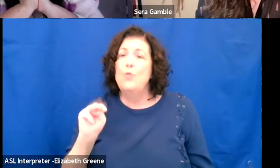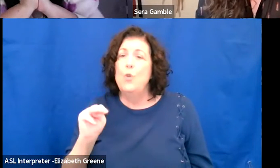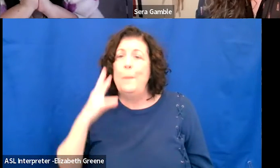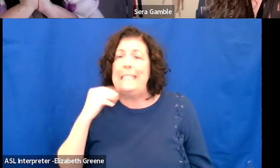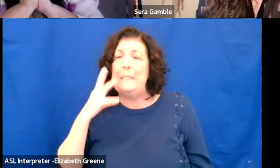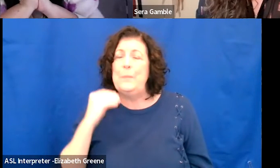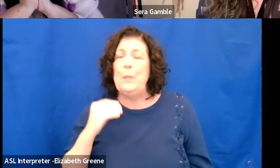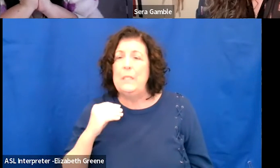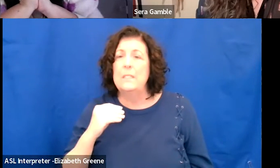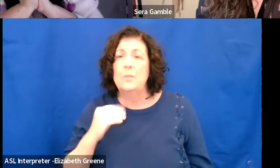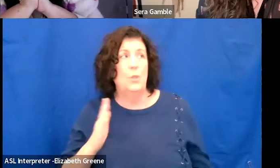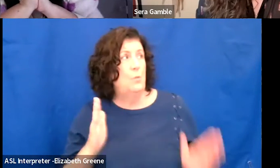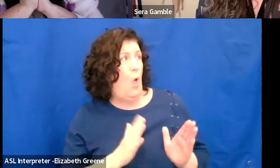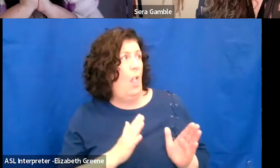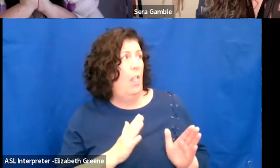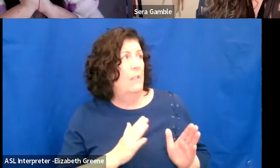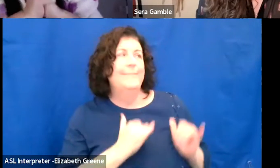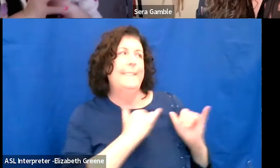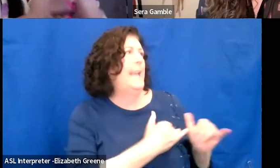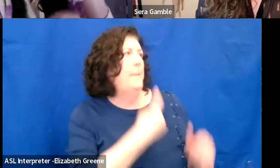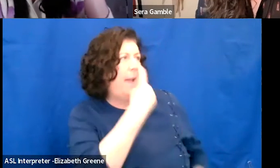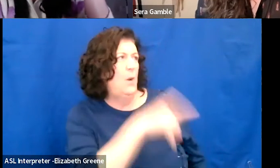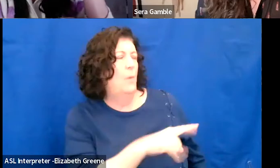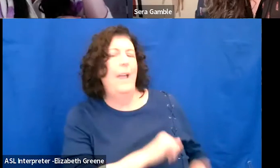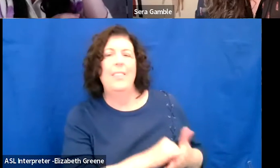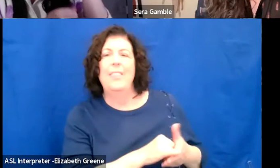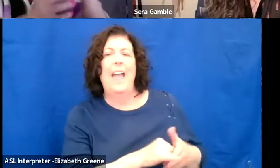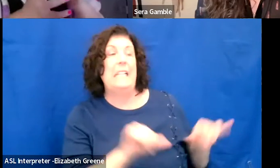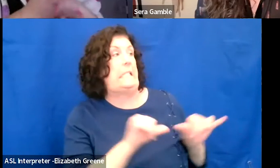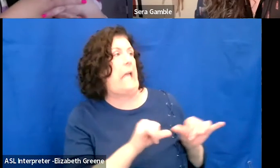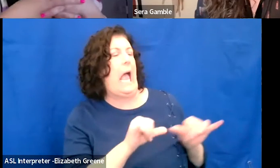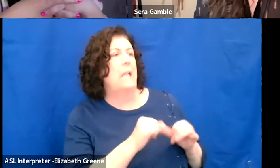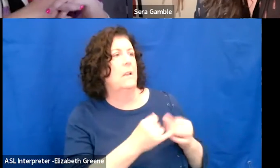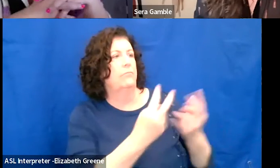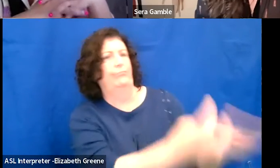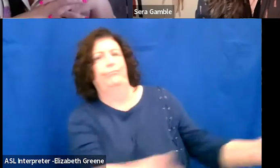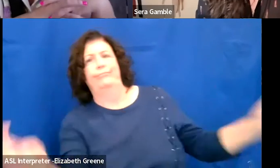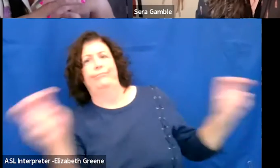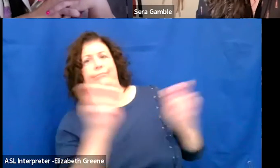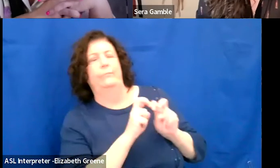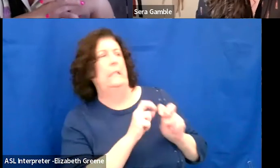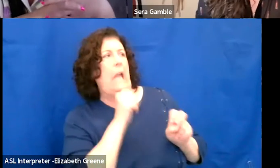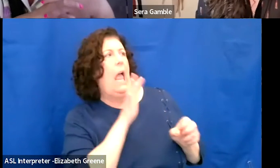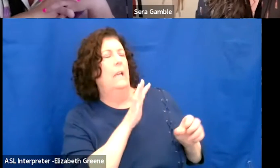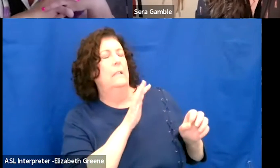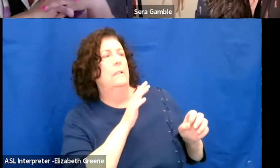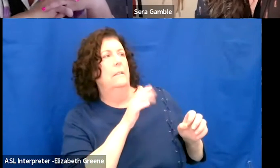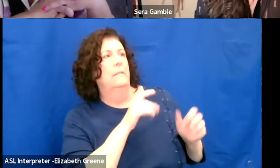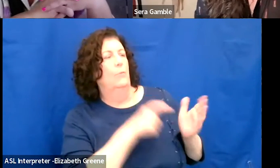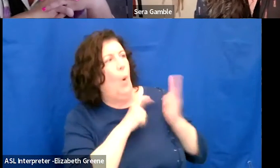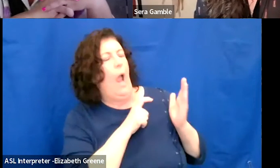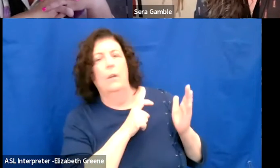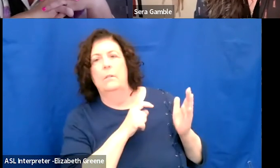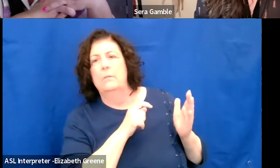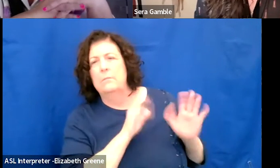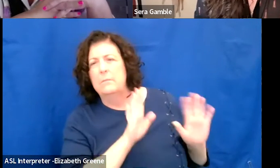mind smaller rooms either. The room size never troubled me, provided we had enough pre-production to that I felt we could break the